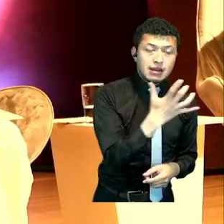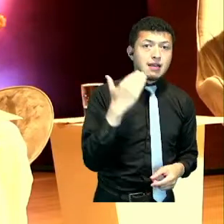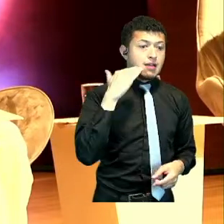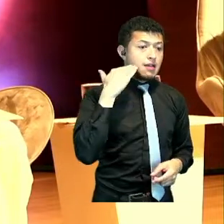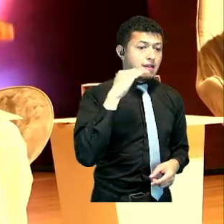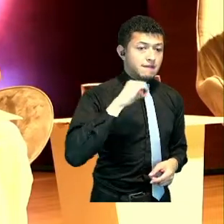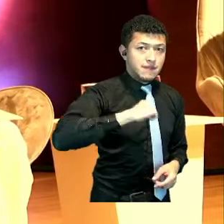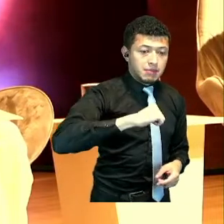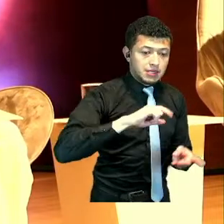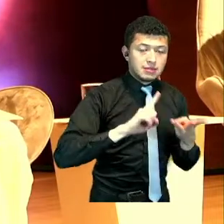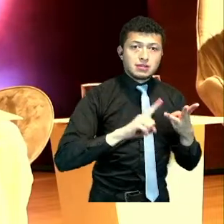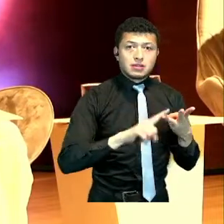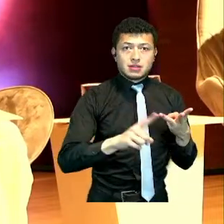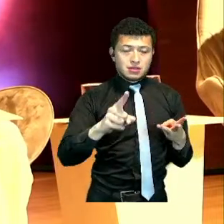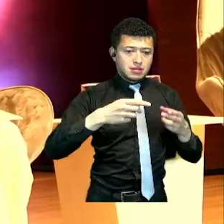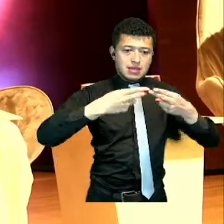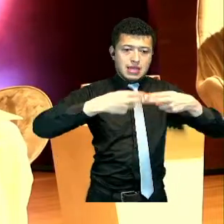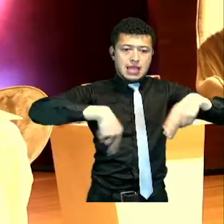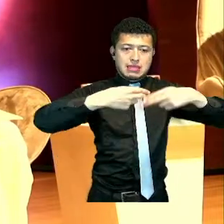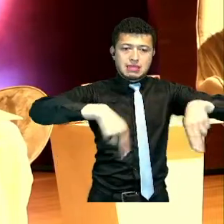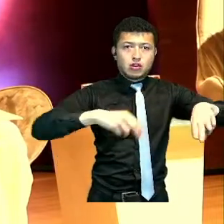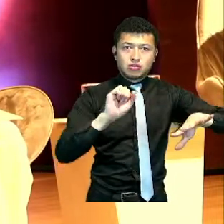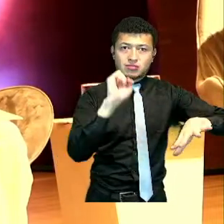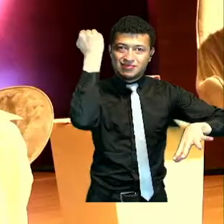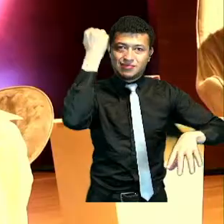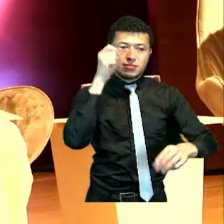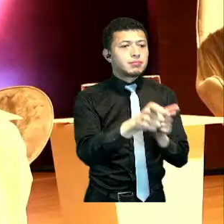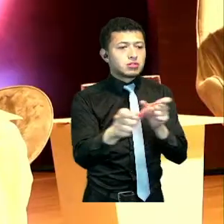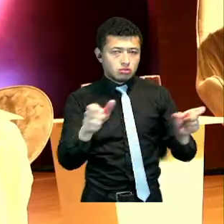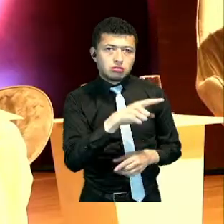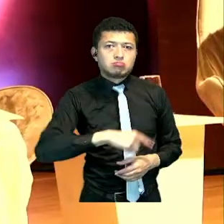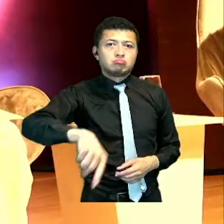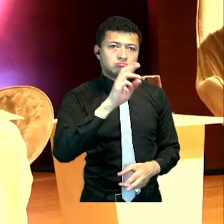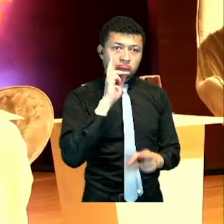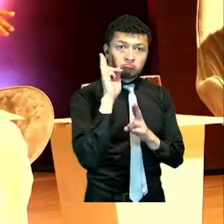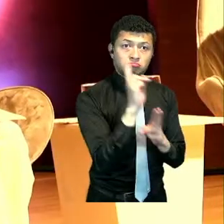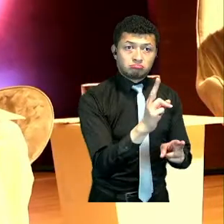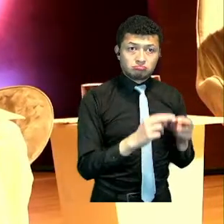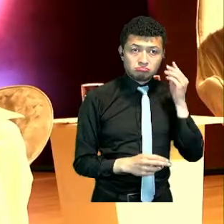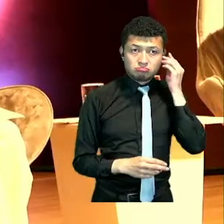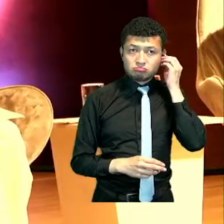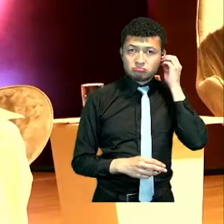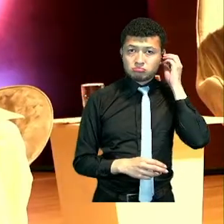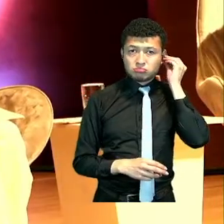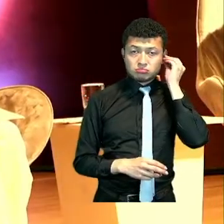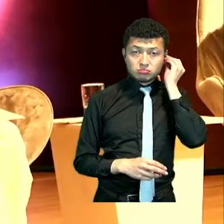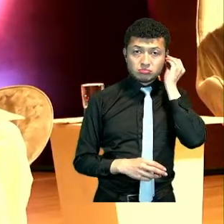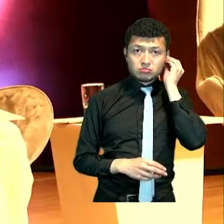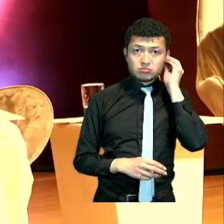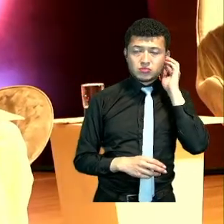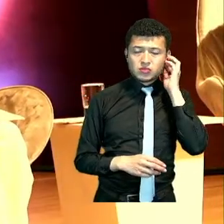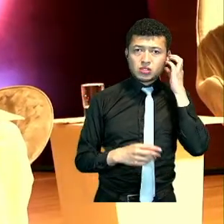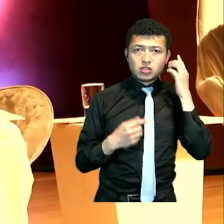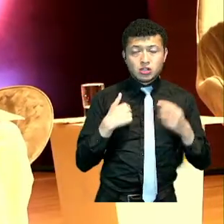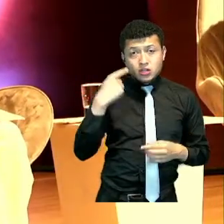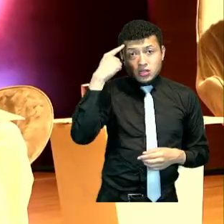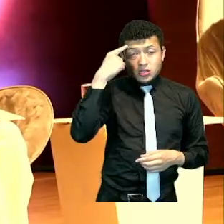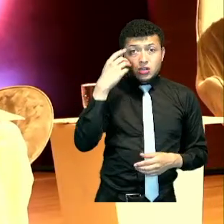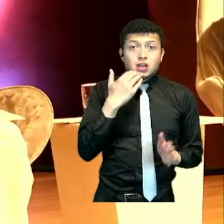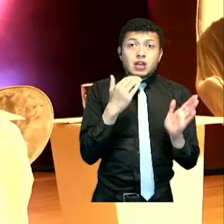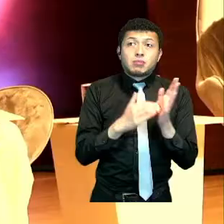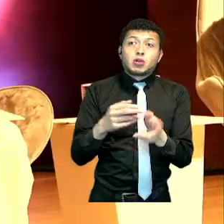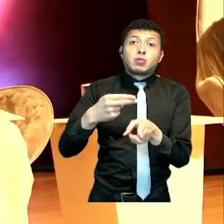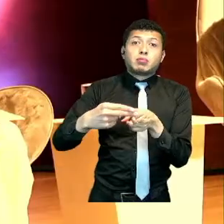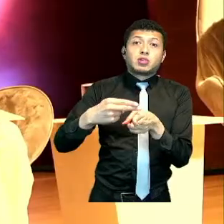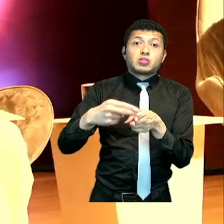the people that have had gender discrimination and that are of African descent. And I would like that just one day in the